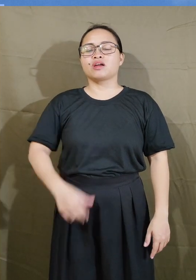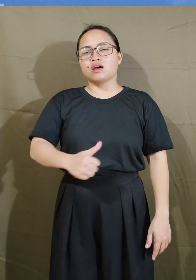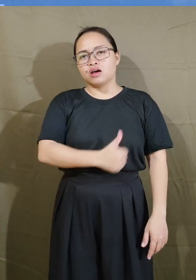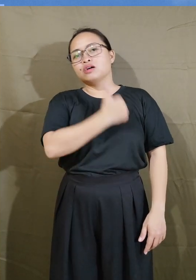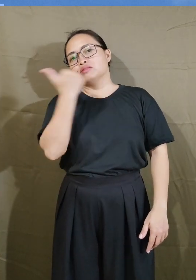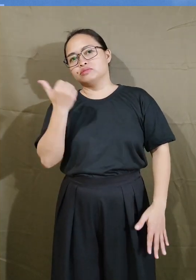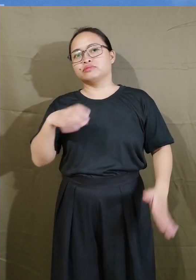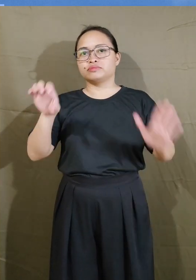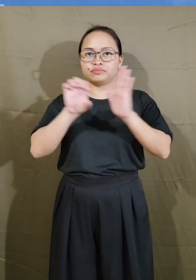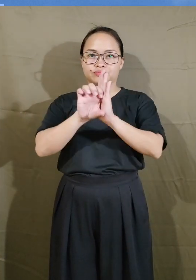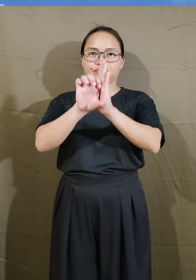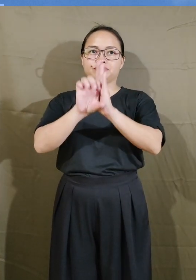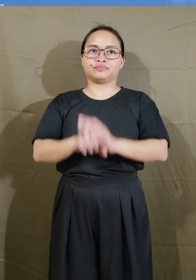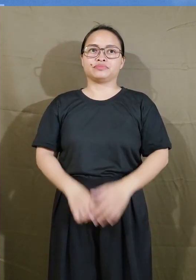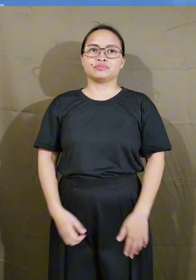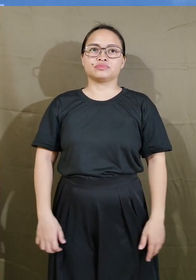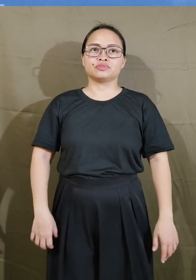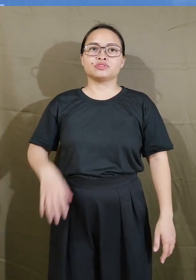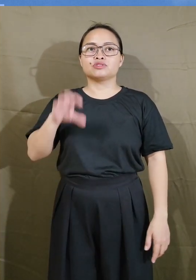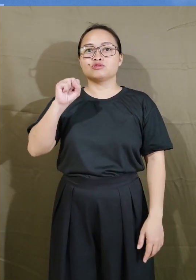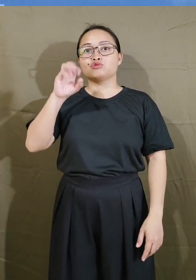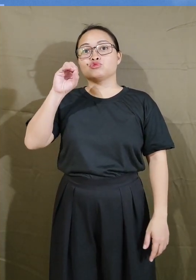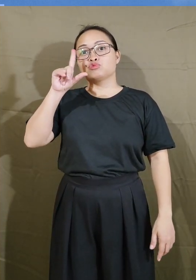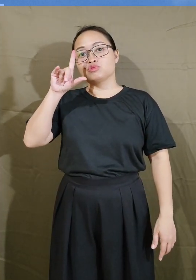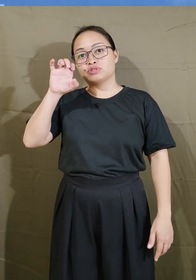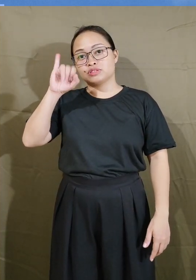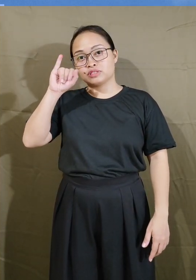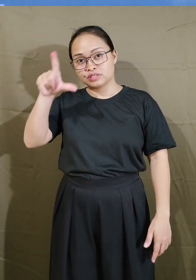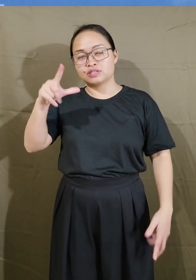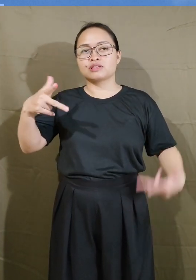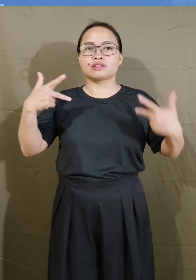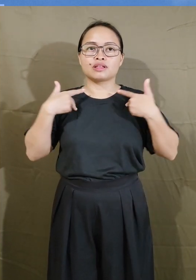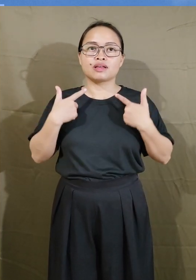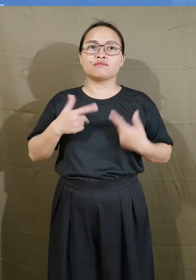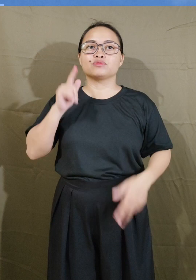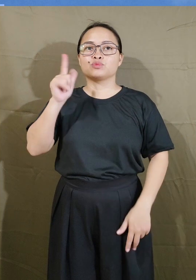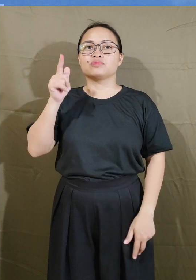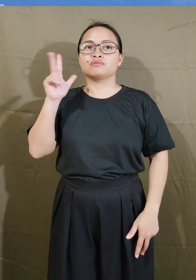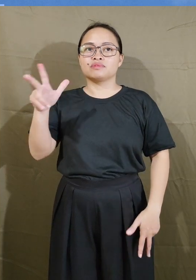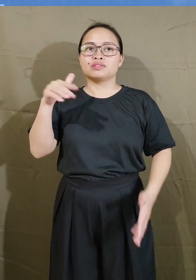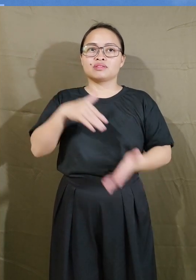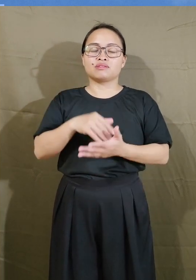Another example, Soleil has